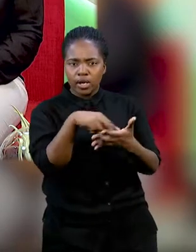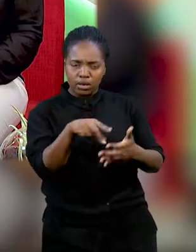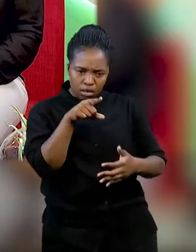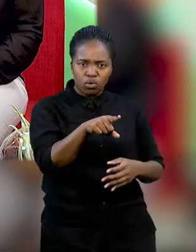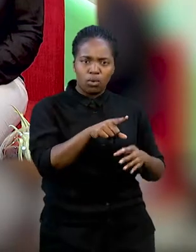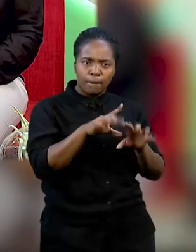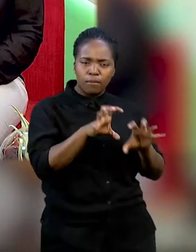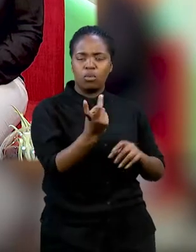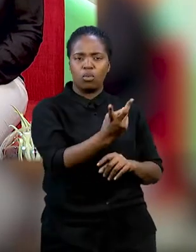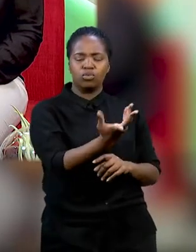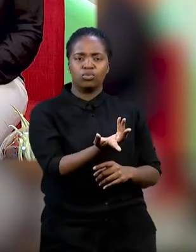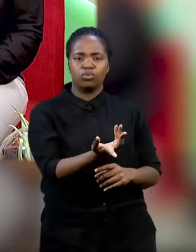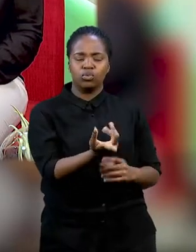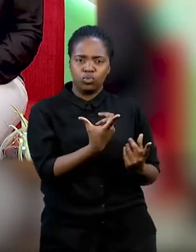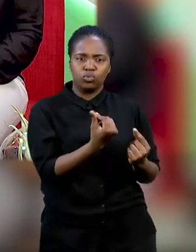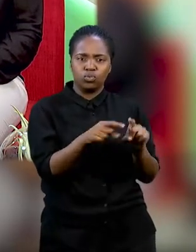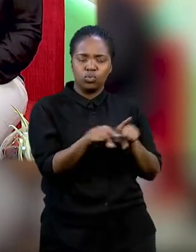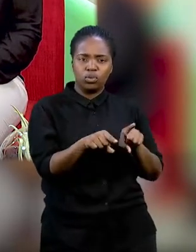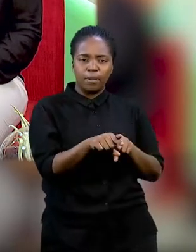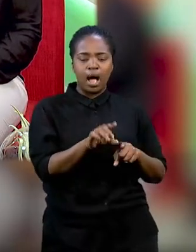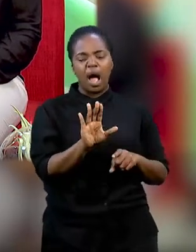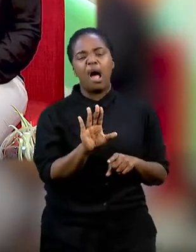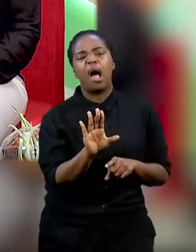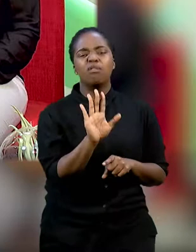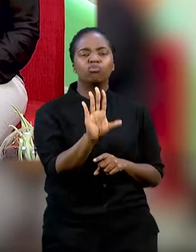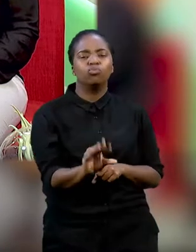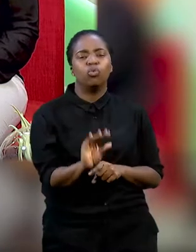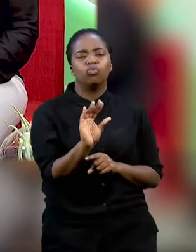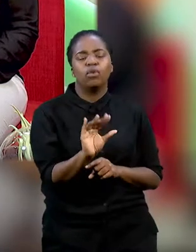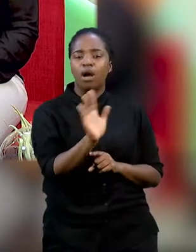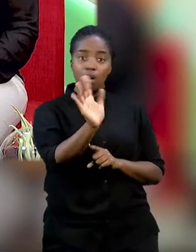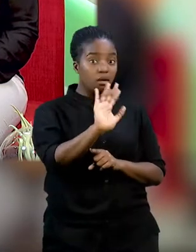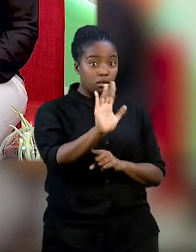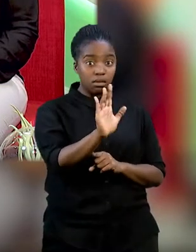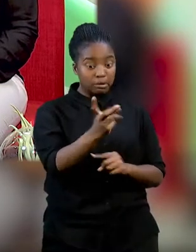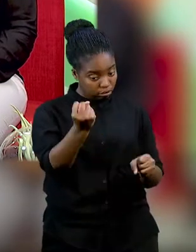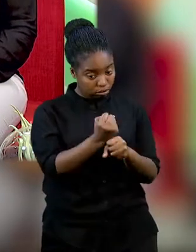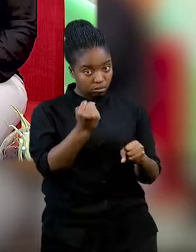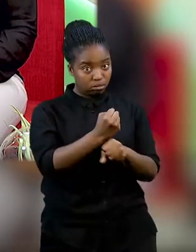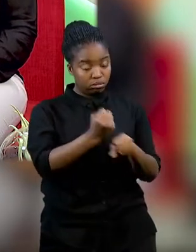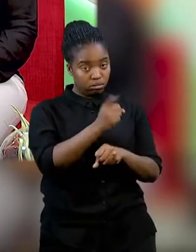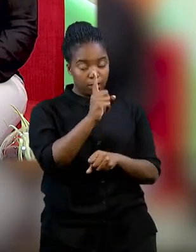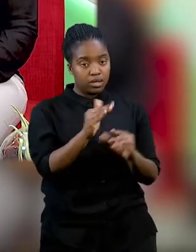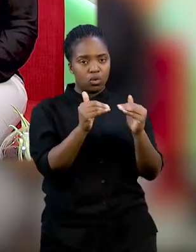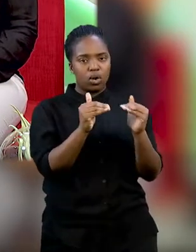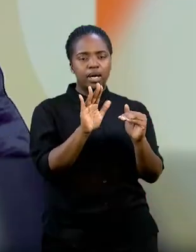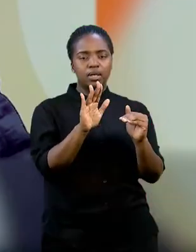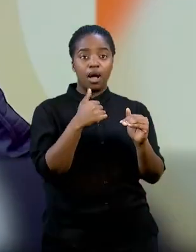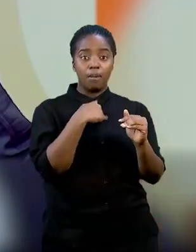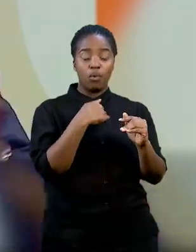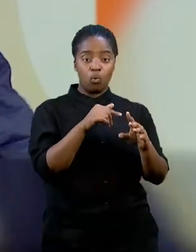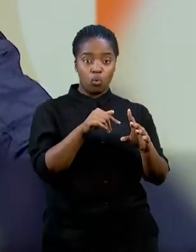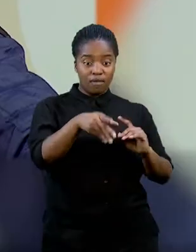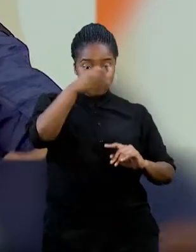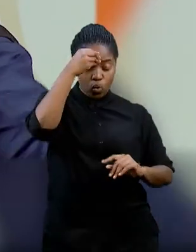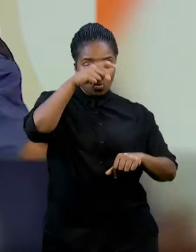my dancers, you can't take a funeral push. Yeah, I'll be gentle with her. No. You know what I mean? It wouldn't